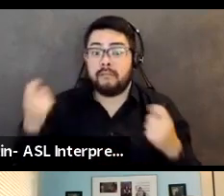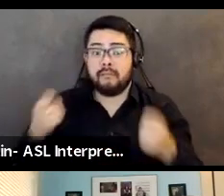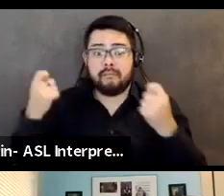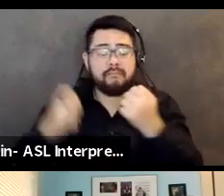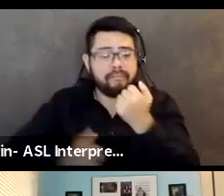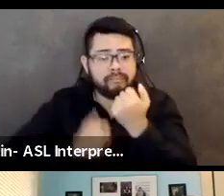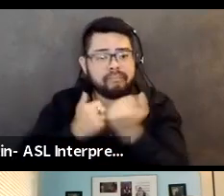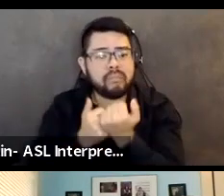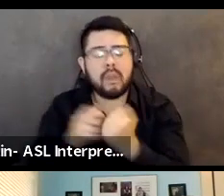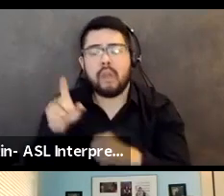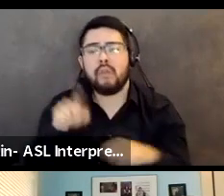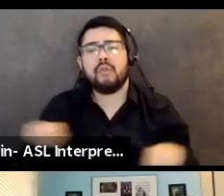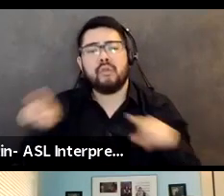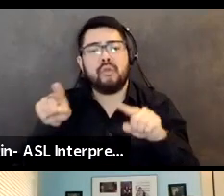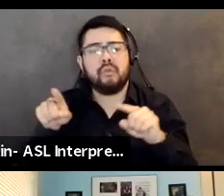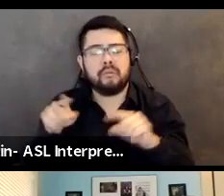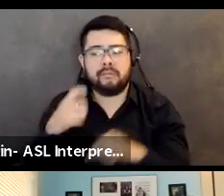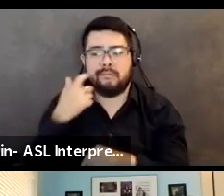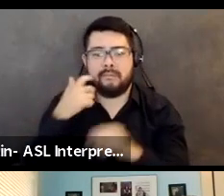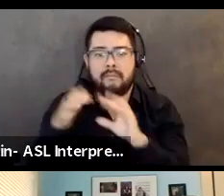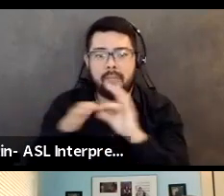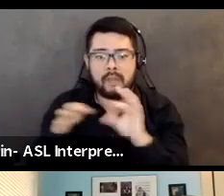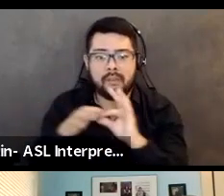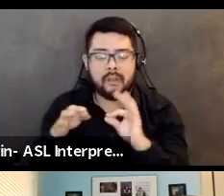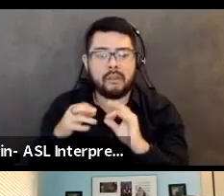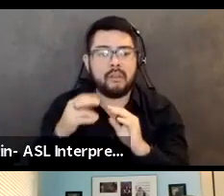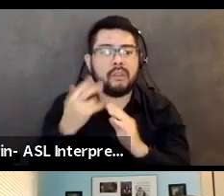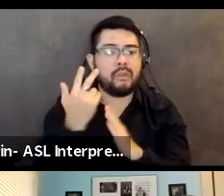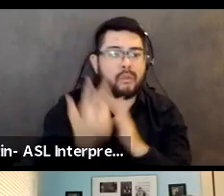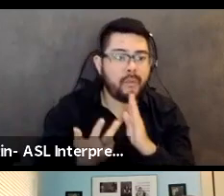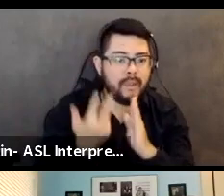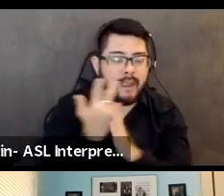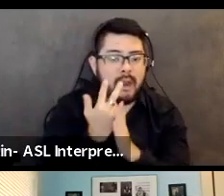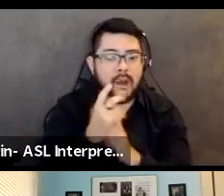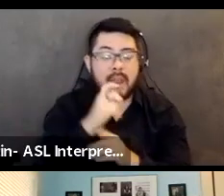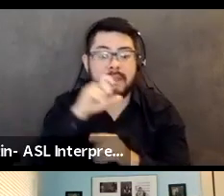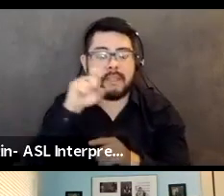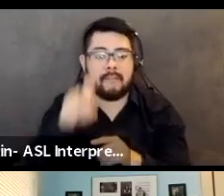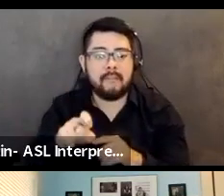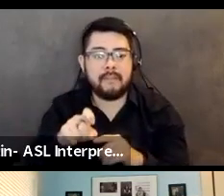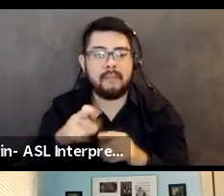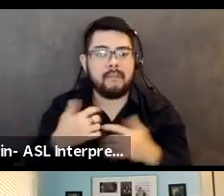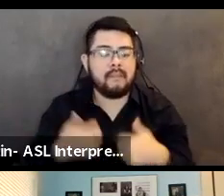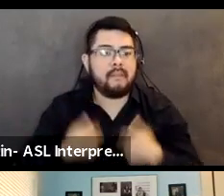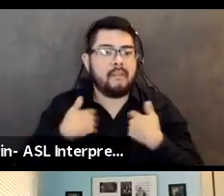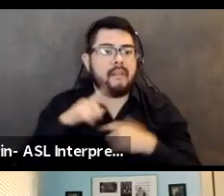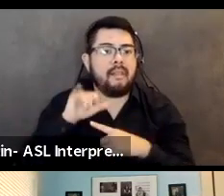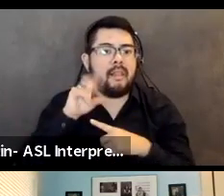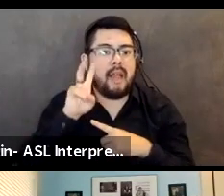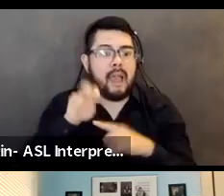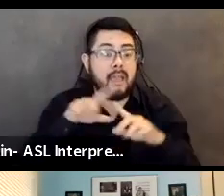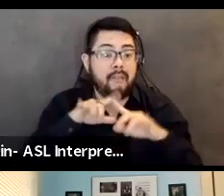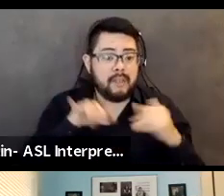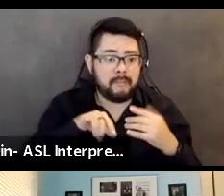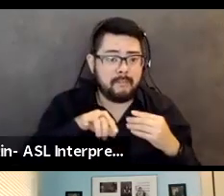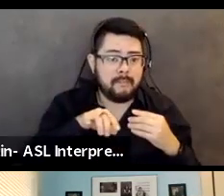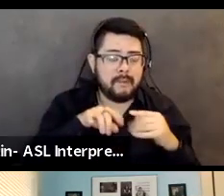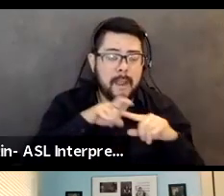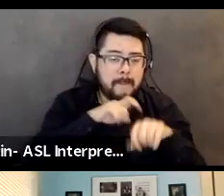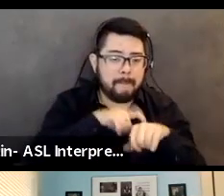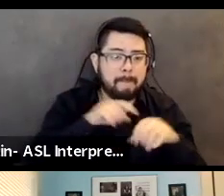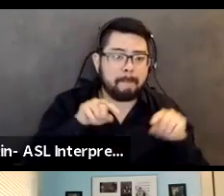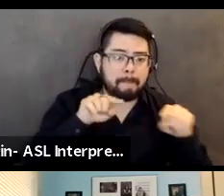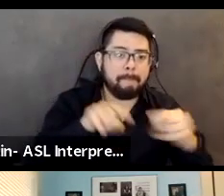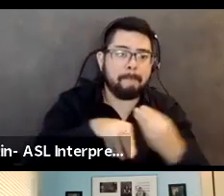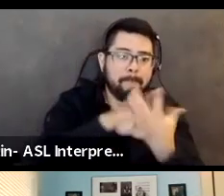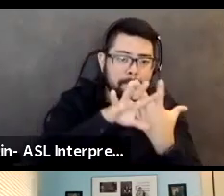are indicating that those those three hours don't have to be synchron uh you know right next to each other that they can be broken